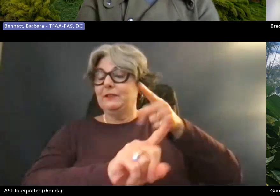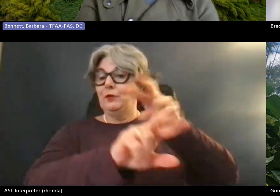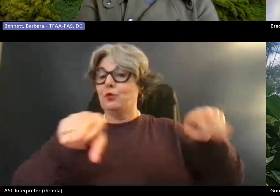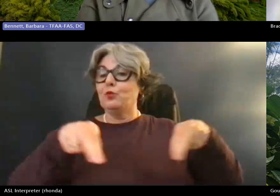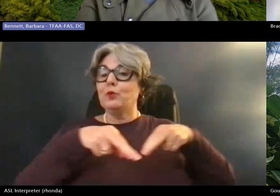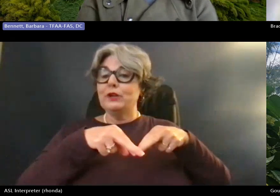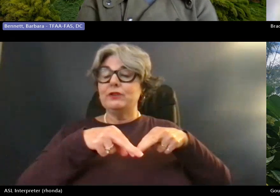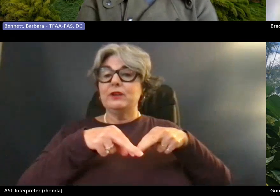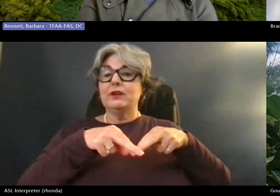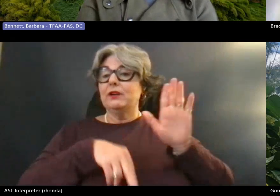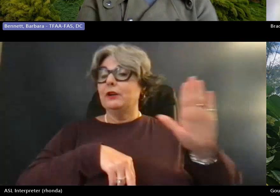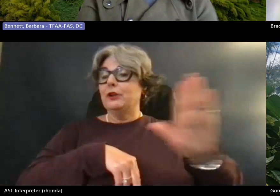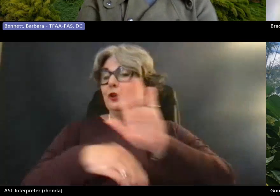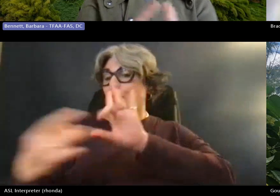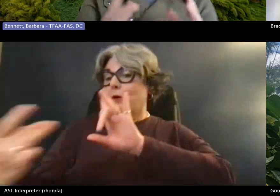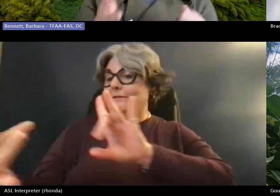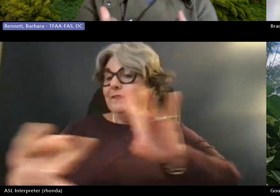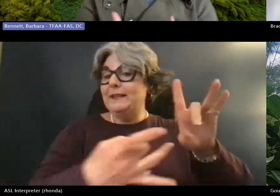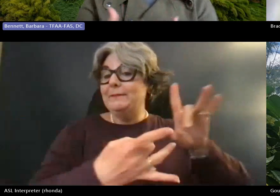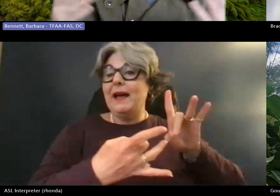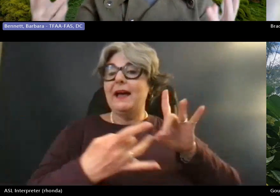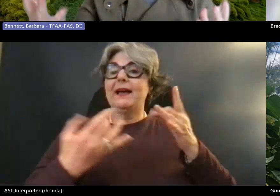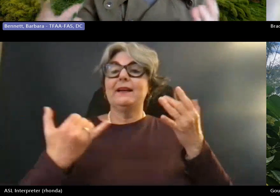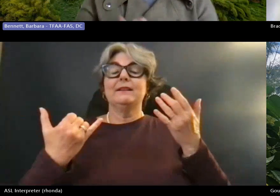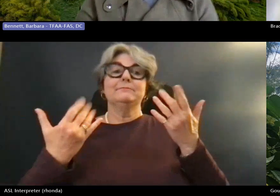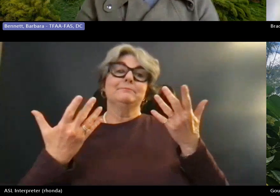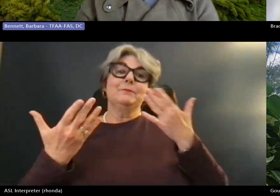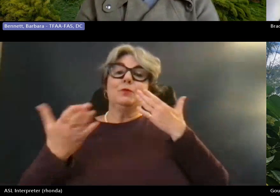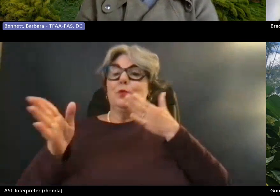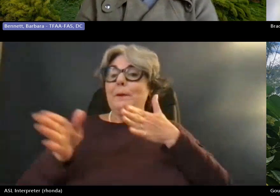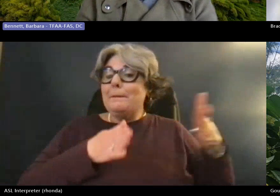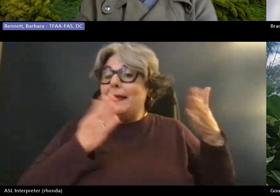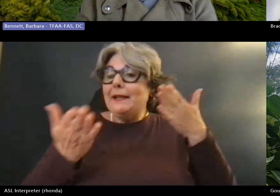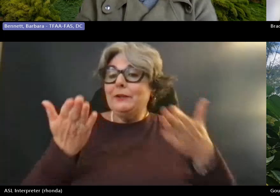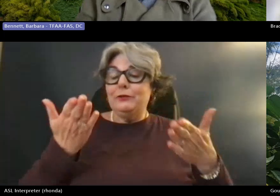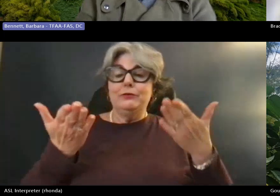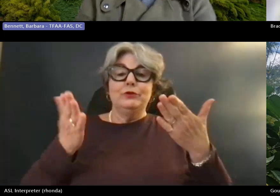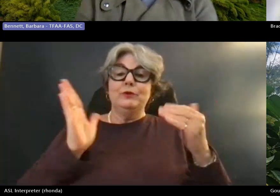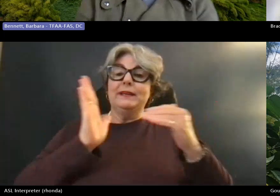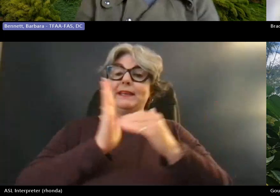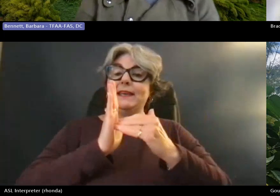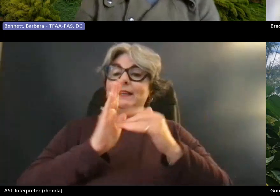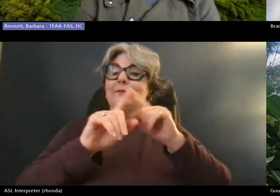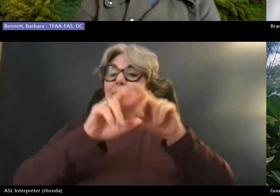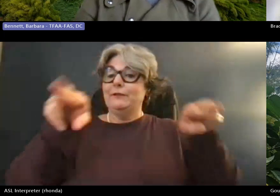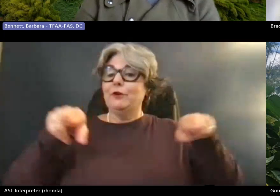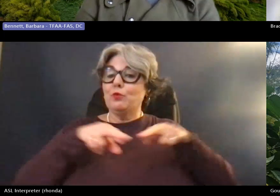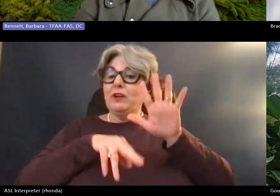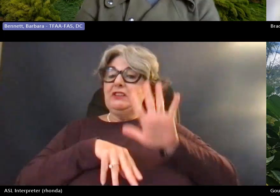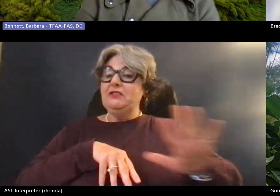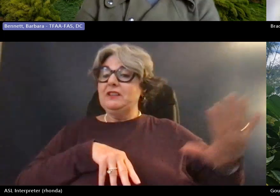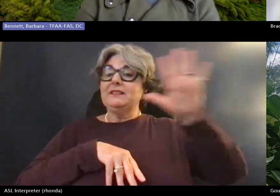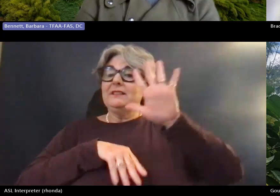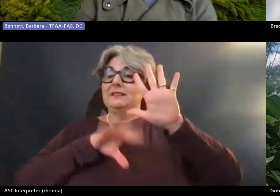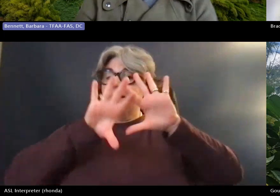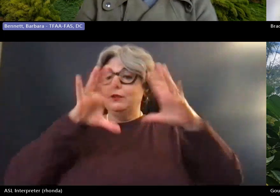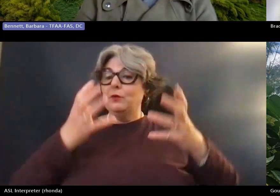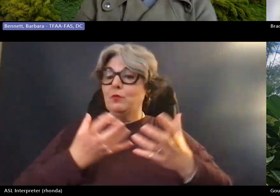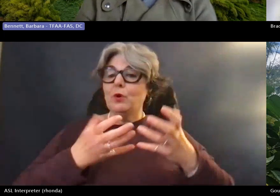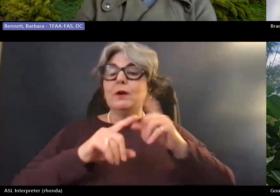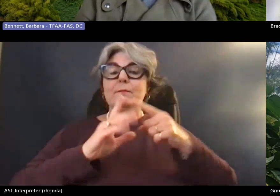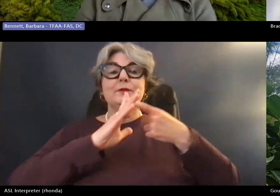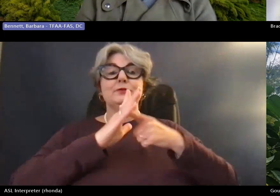We'd love to have your feedback. This is something we, are planning to perhaps replicate for other regions, and but we wanted to